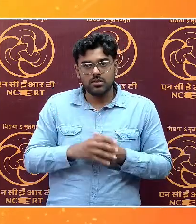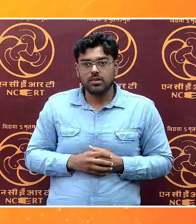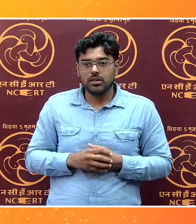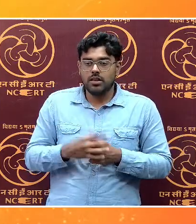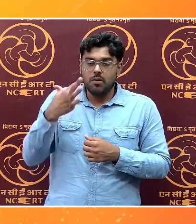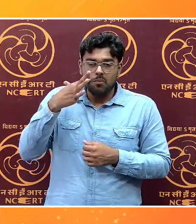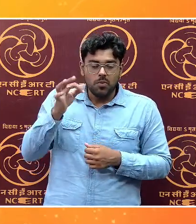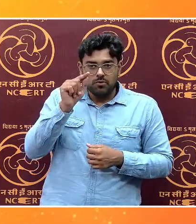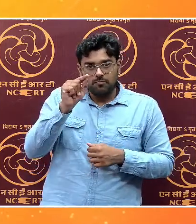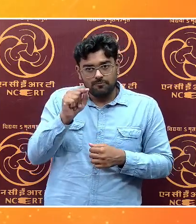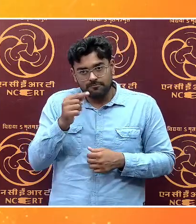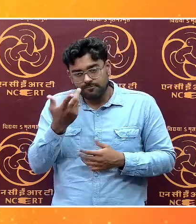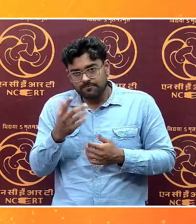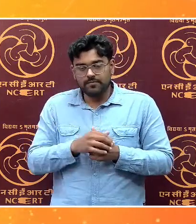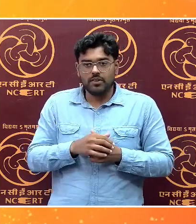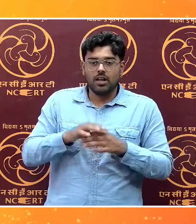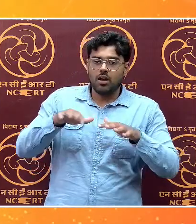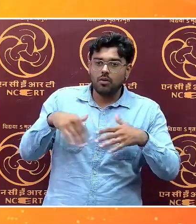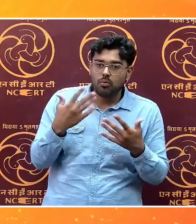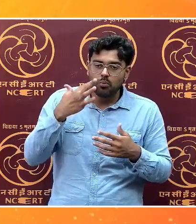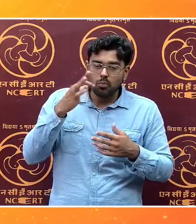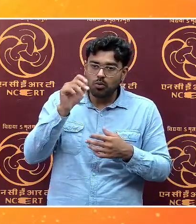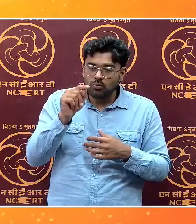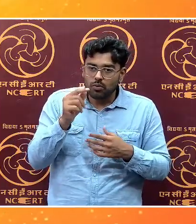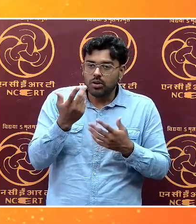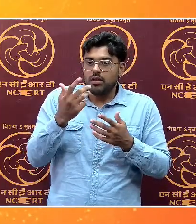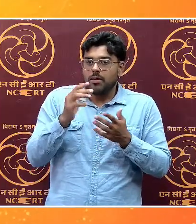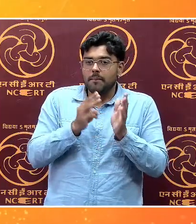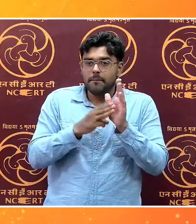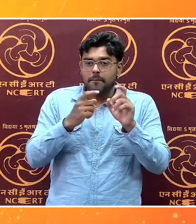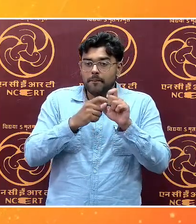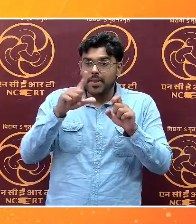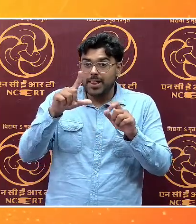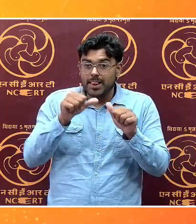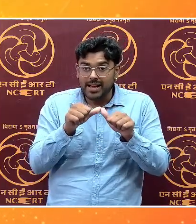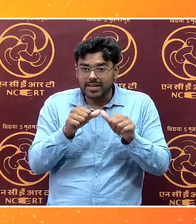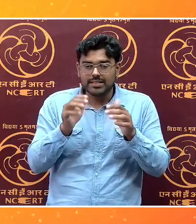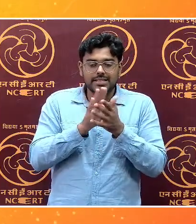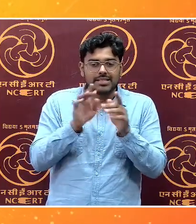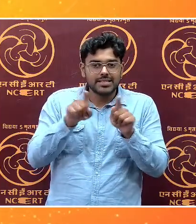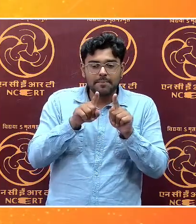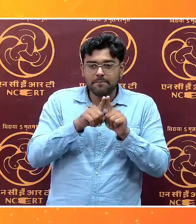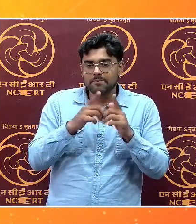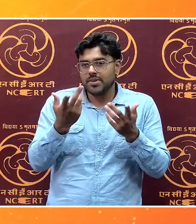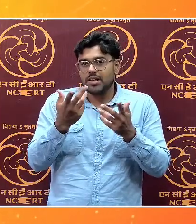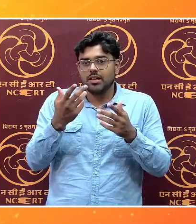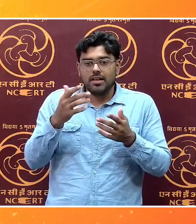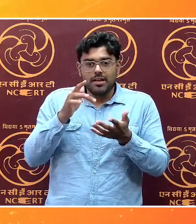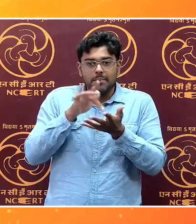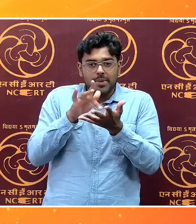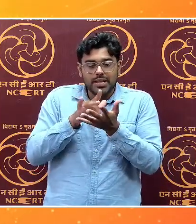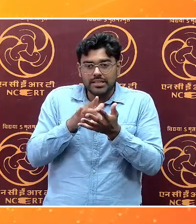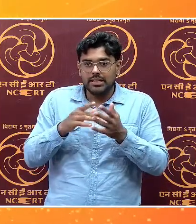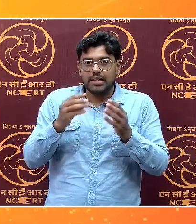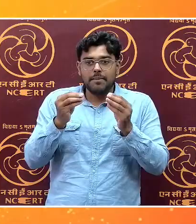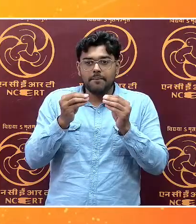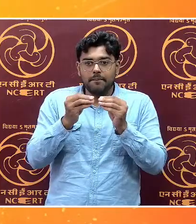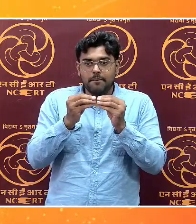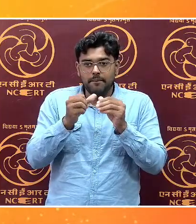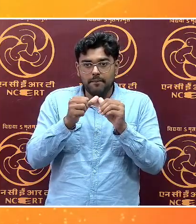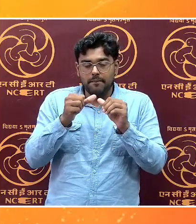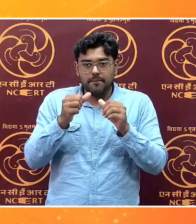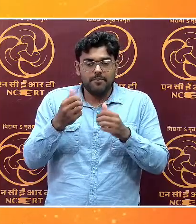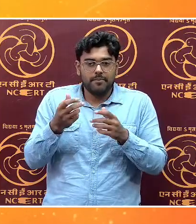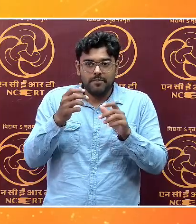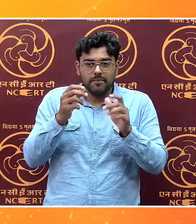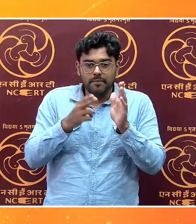very important fair, a very important mela that is organized at the banks of Godavari, and that is called